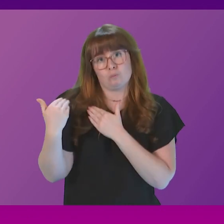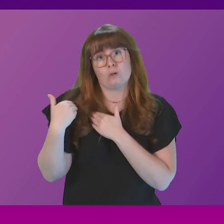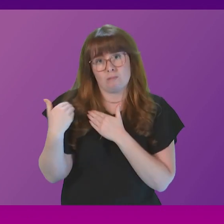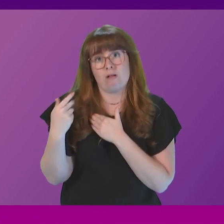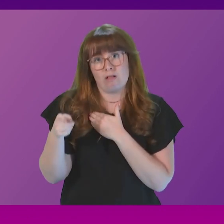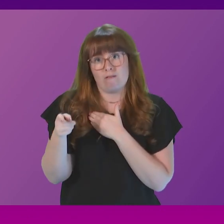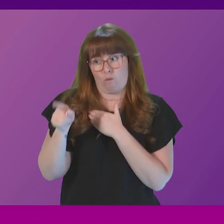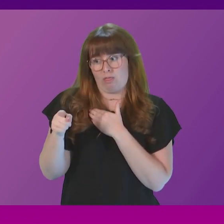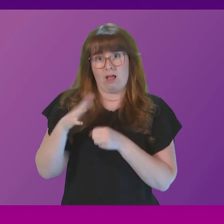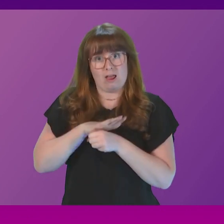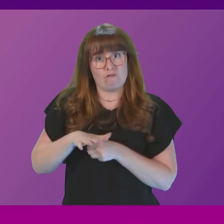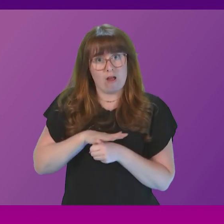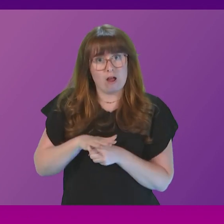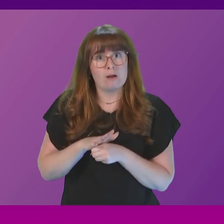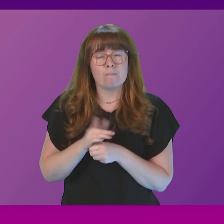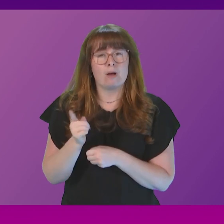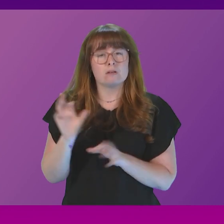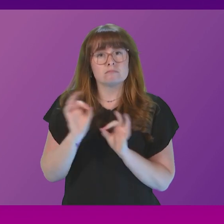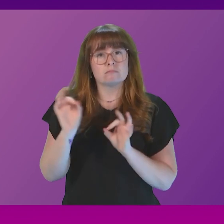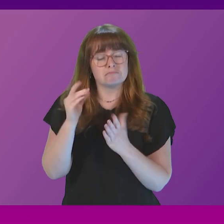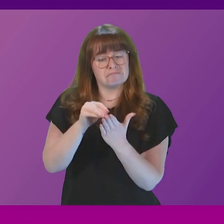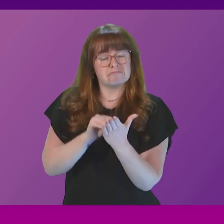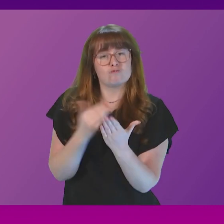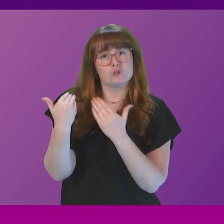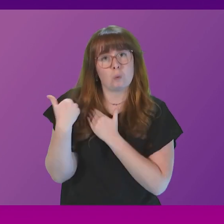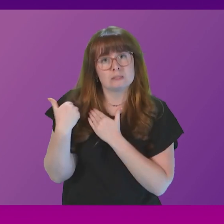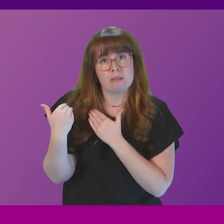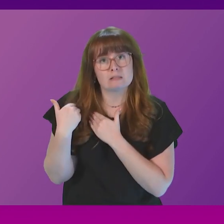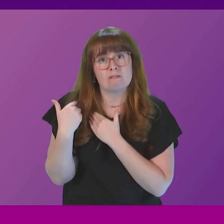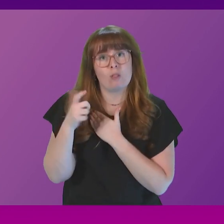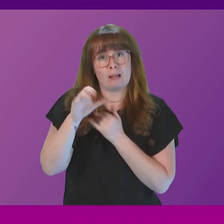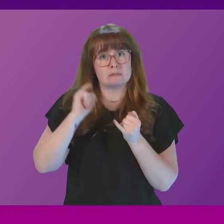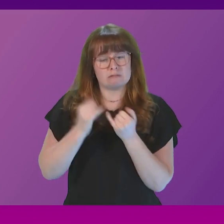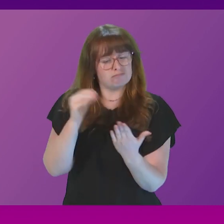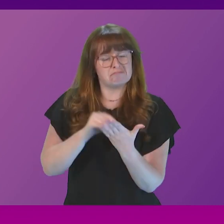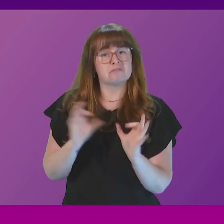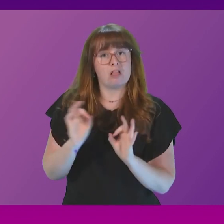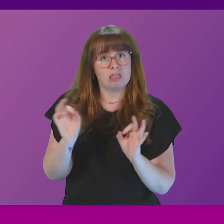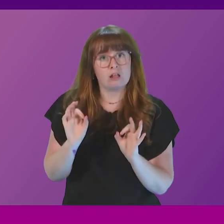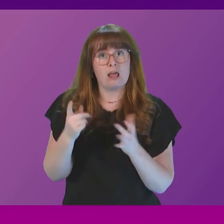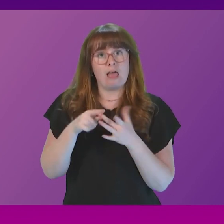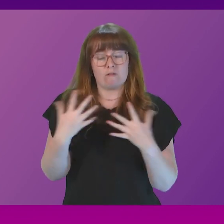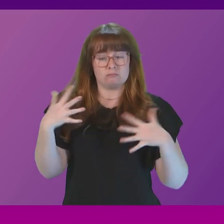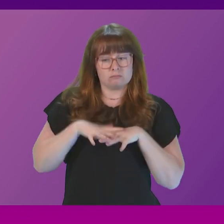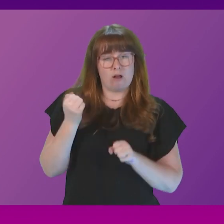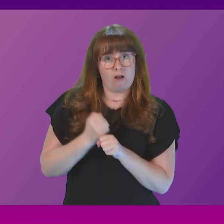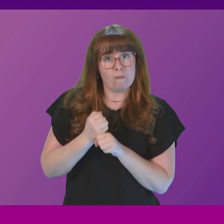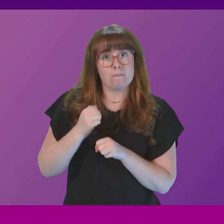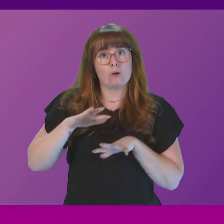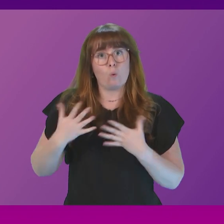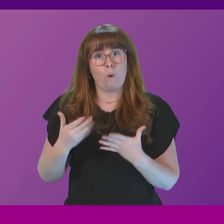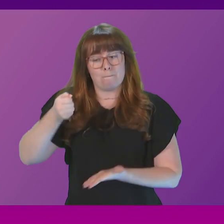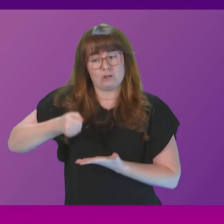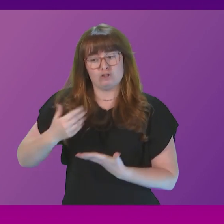for that. But again, this does not appear in the list of responsibilities of the Cabinet Secretary, either as a cross-government responsibility or a